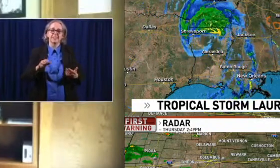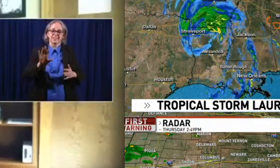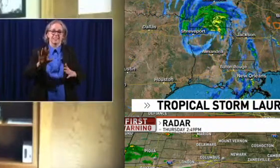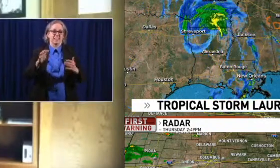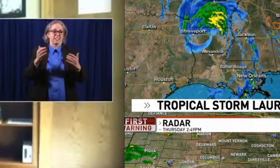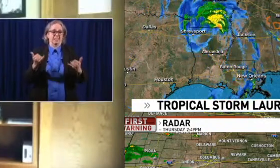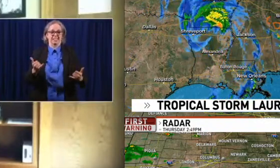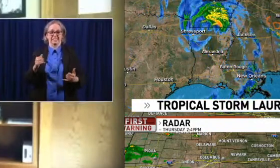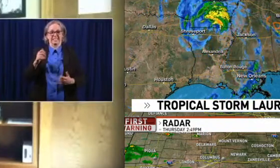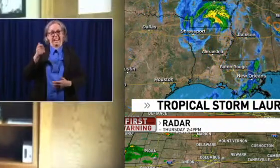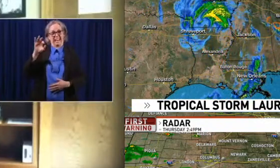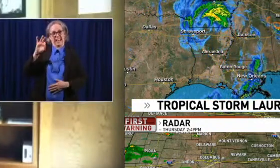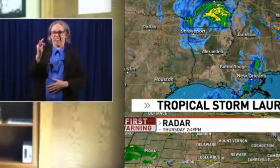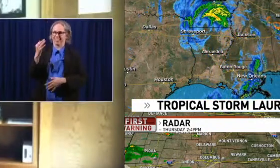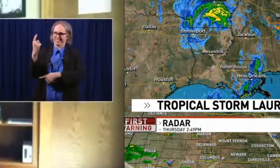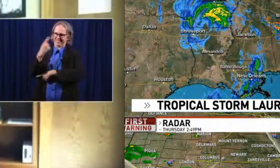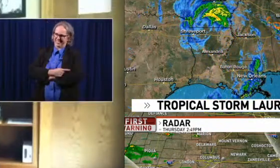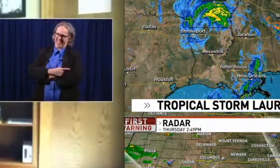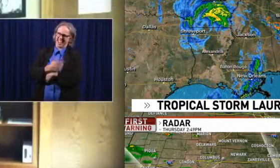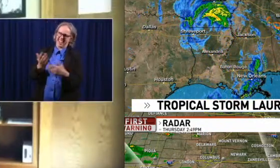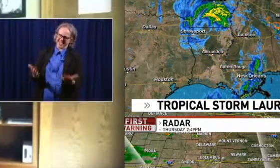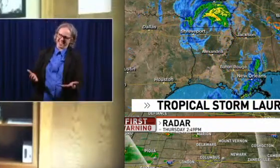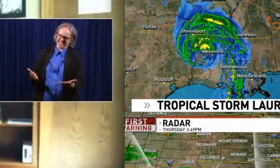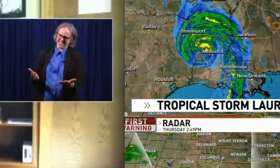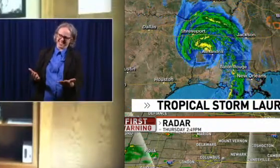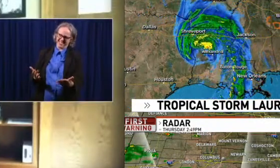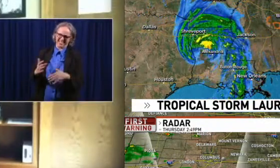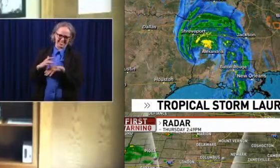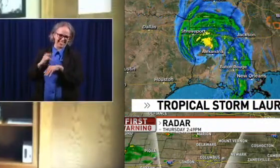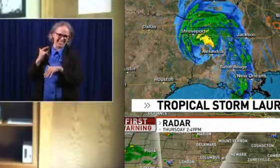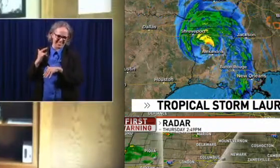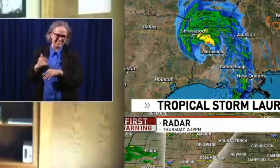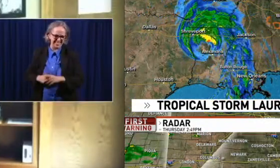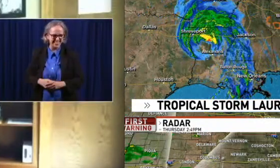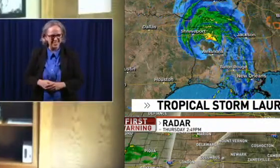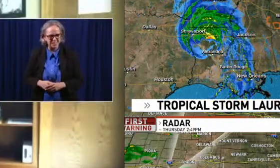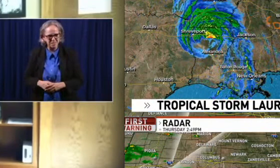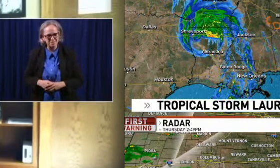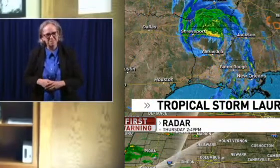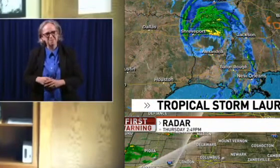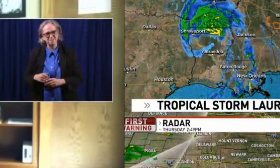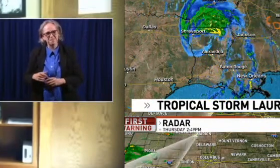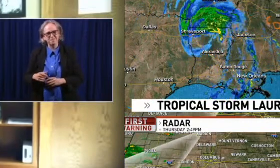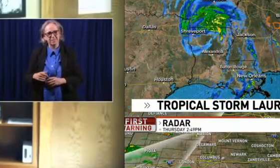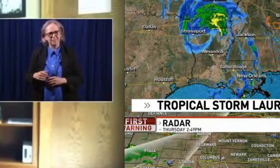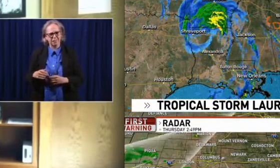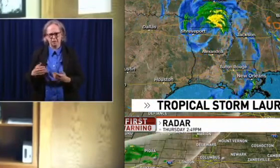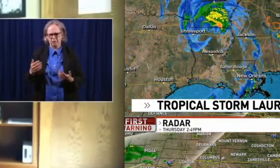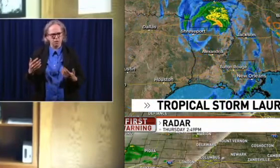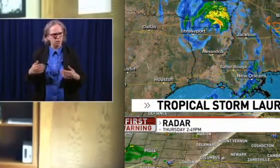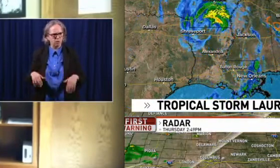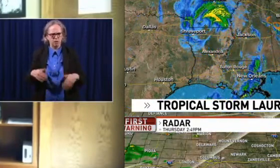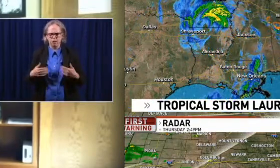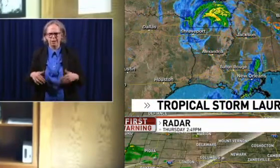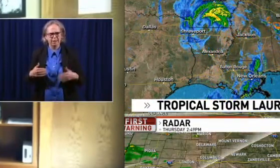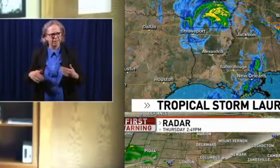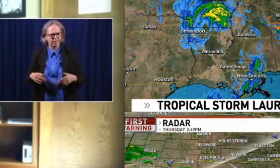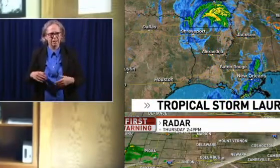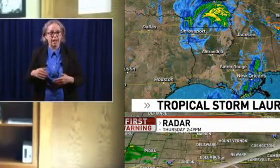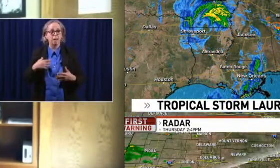Mr. Governor, and as Dr. Fell and Dr. Johnson said, it's amazing when you walk around